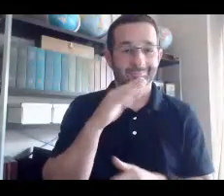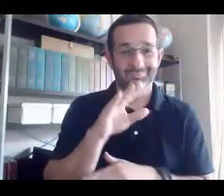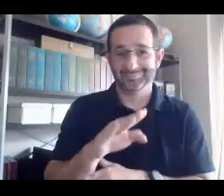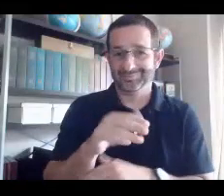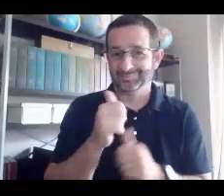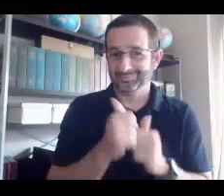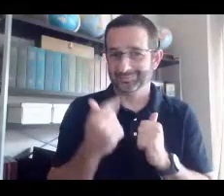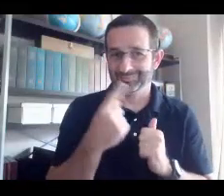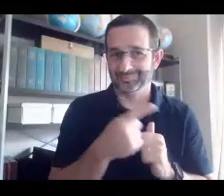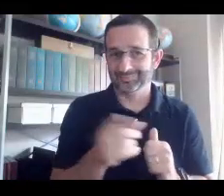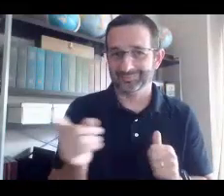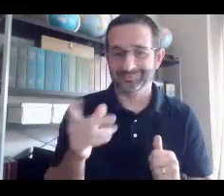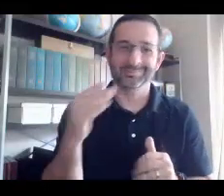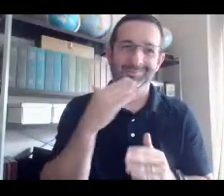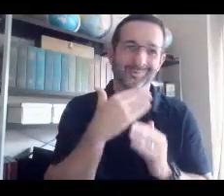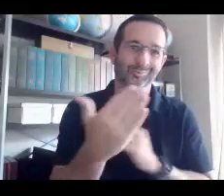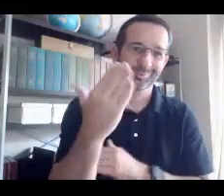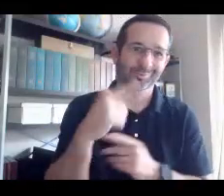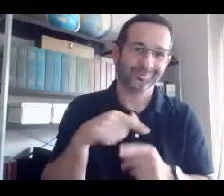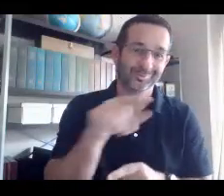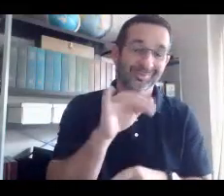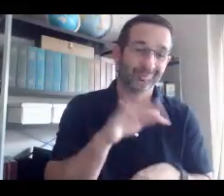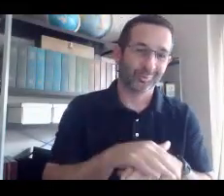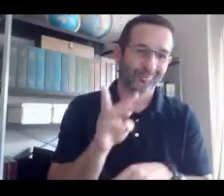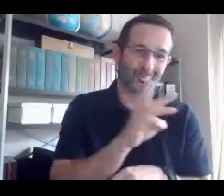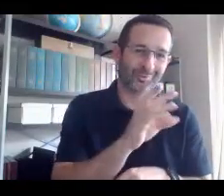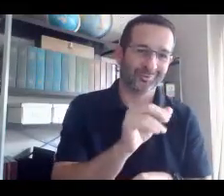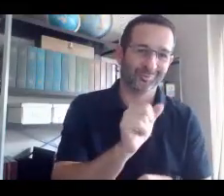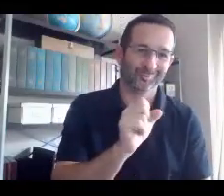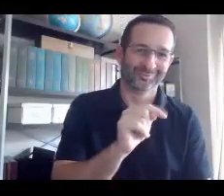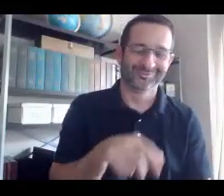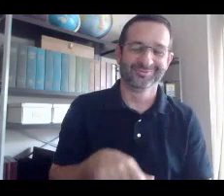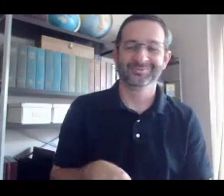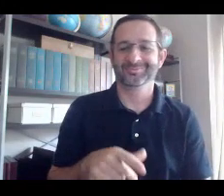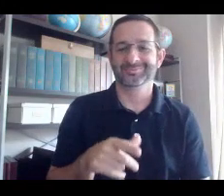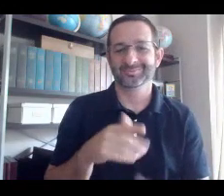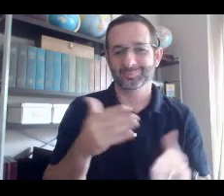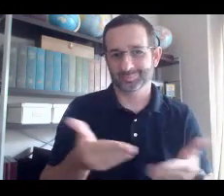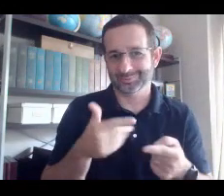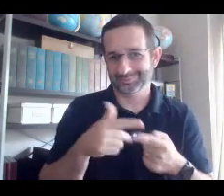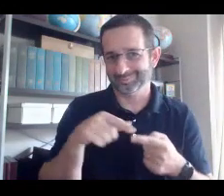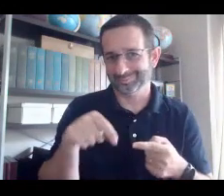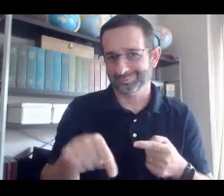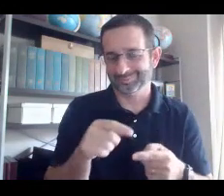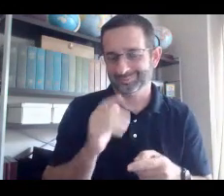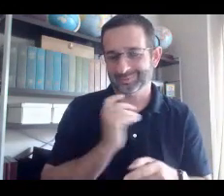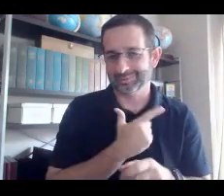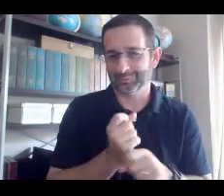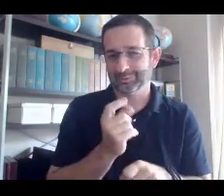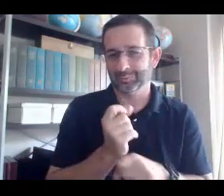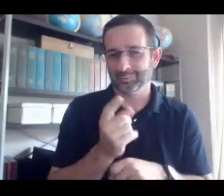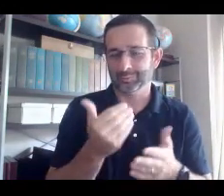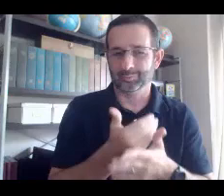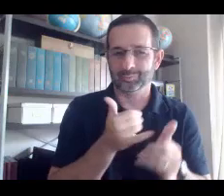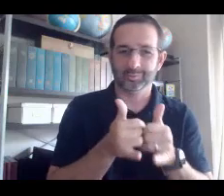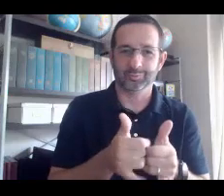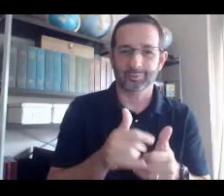right, I think we're going to go ahead and get started. Good afternoon, everyone, or good morning if you are on the West